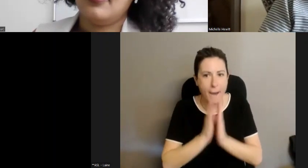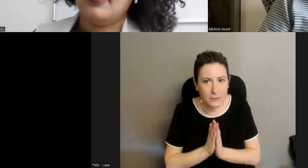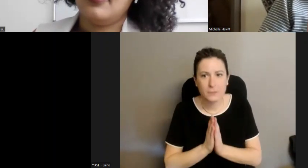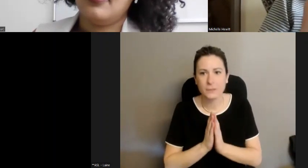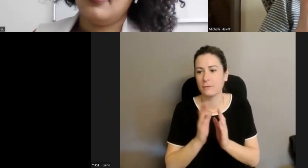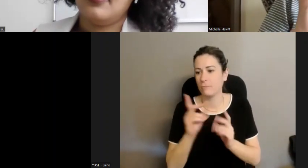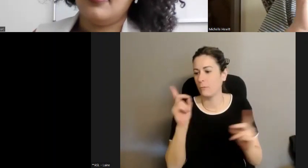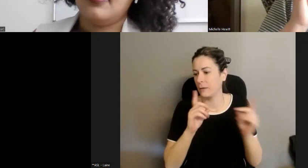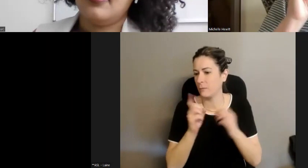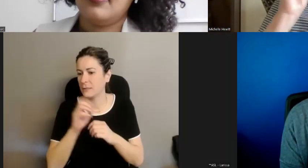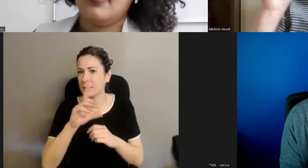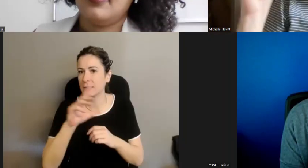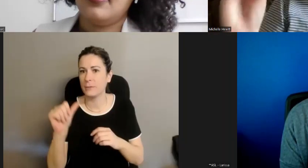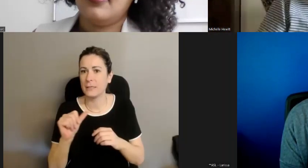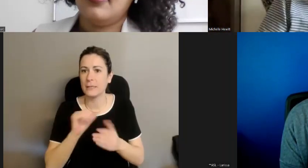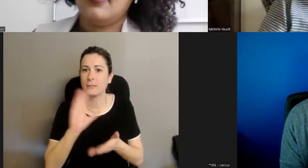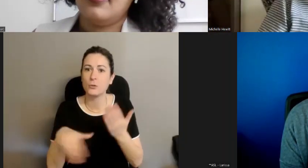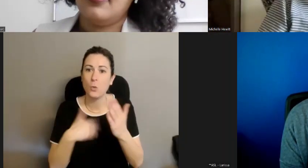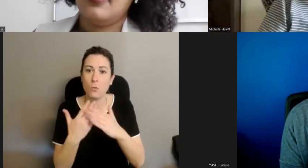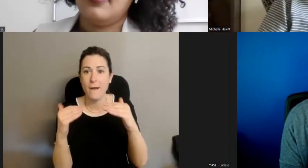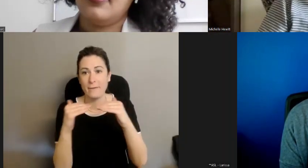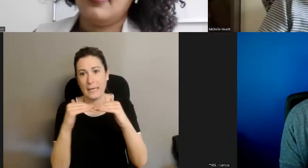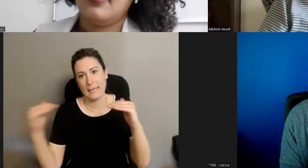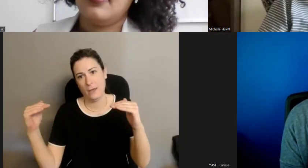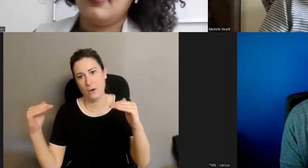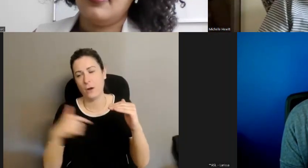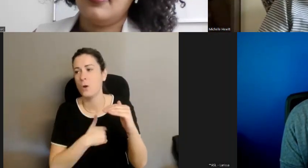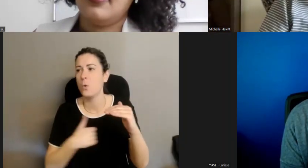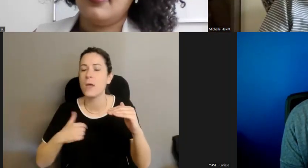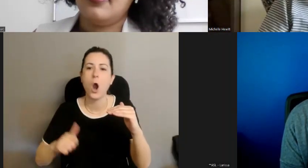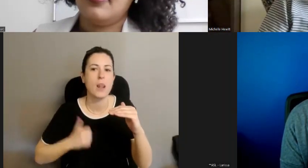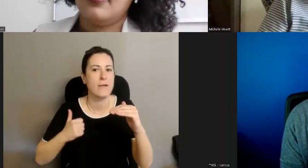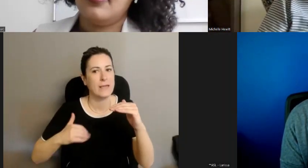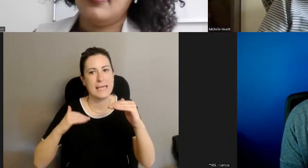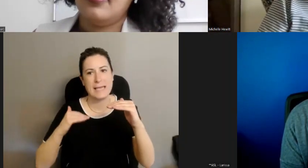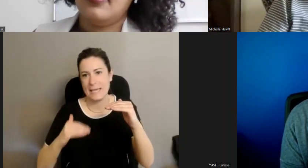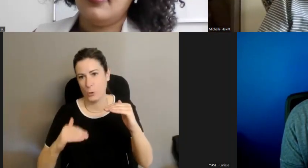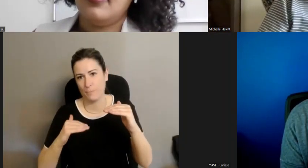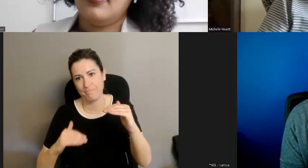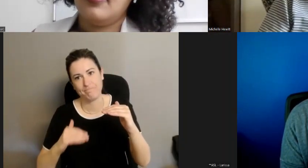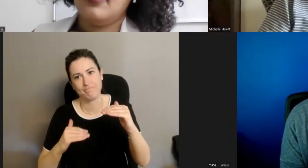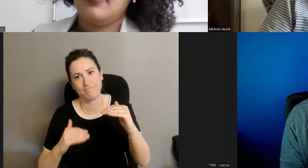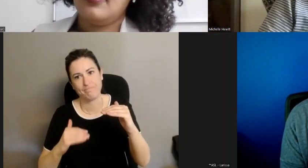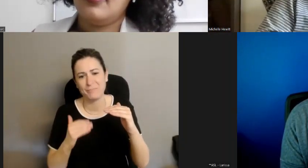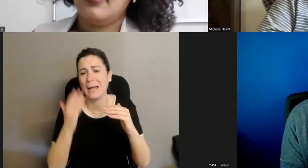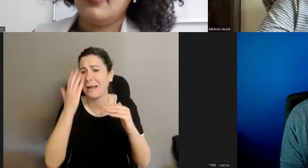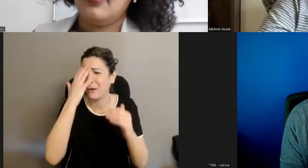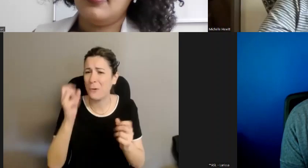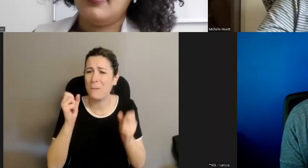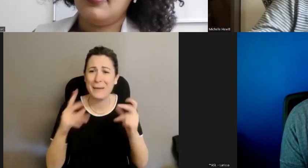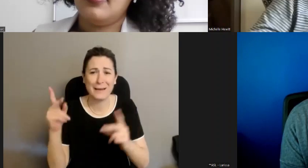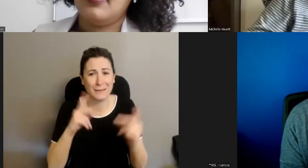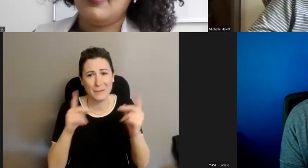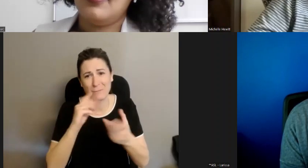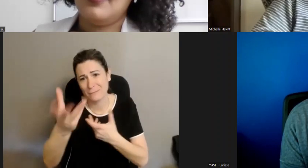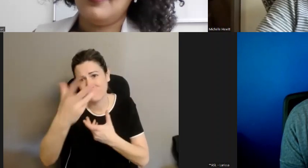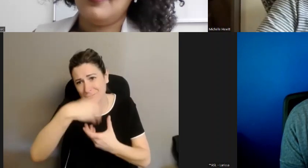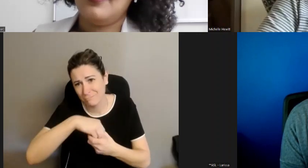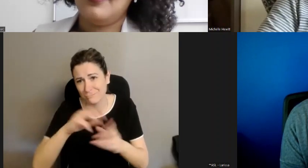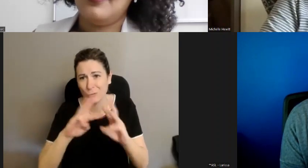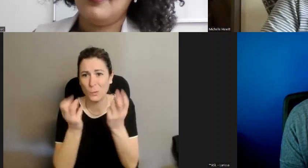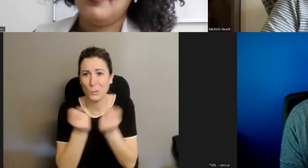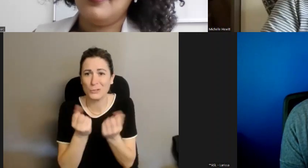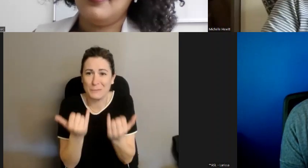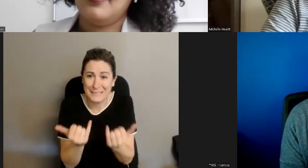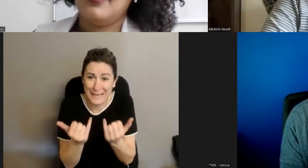And, you know, I know there's so many of us on this call that are in this work. And, you know, Bety, the work that